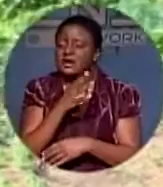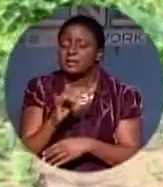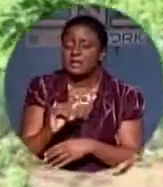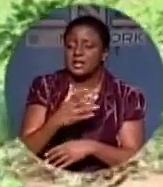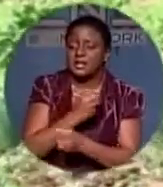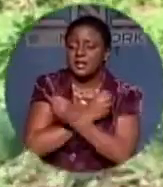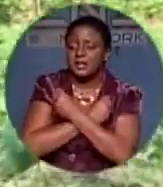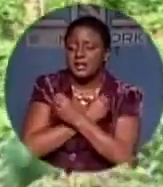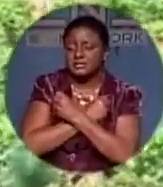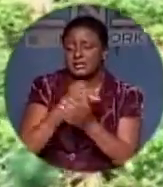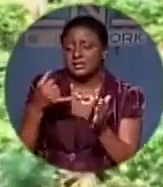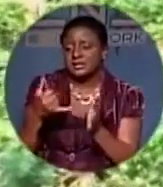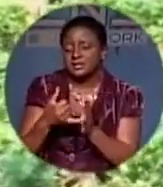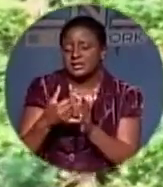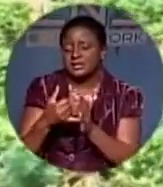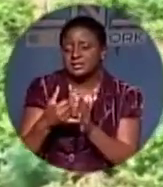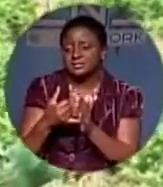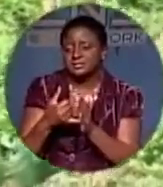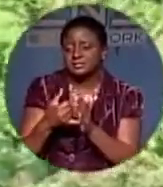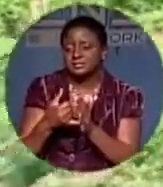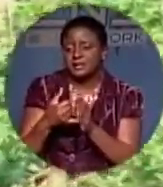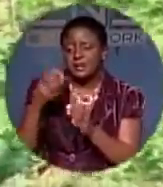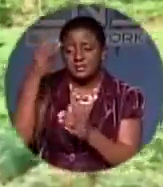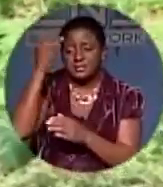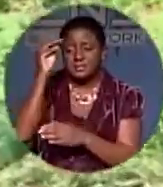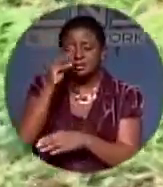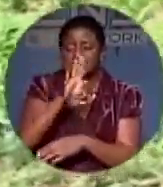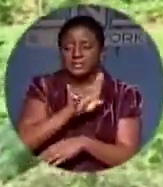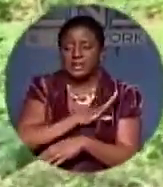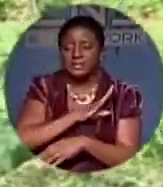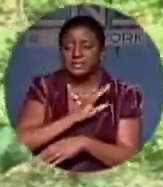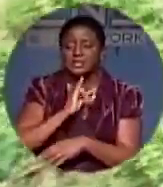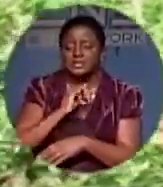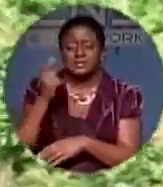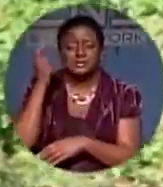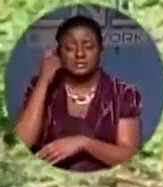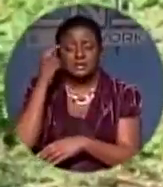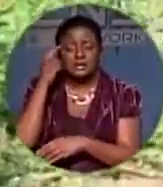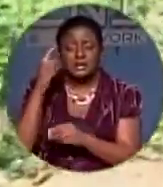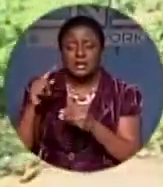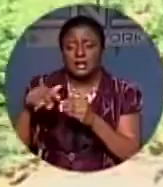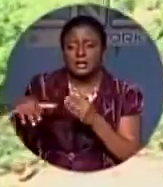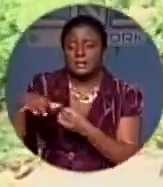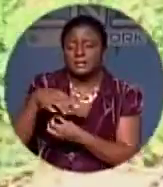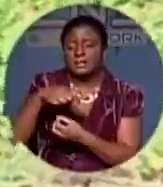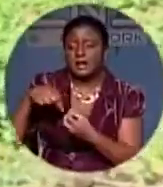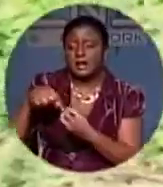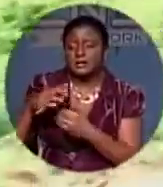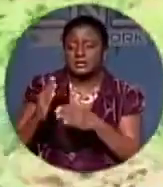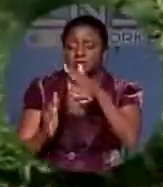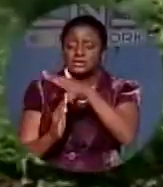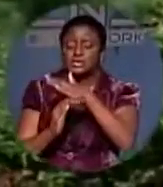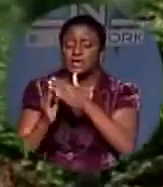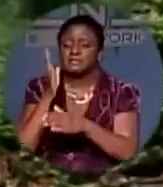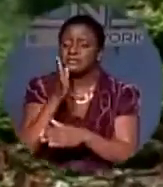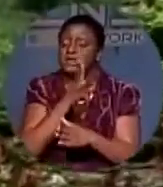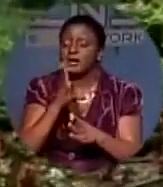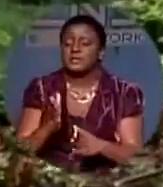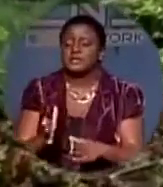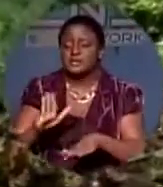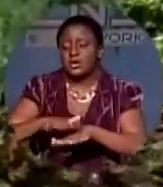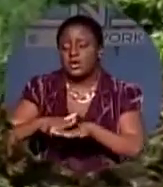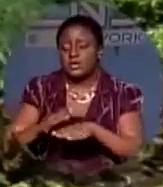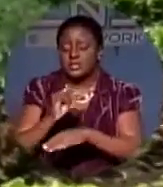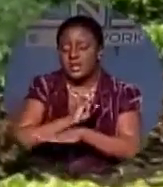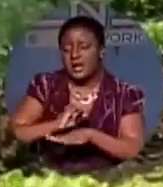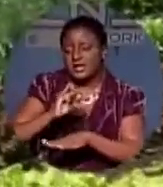Farm in Palmetto Point, Eleuthera, Mr. Bethel is considered among the top farmers on the island. His business has